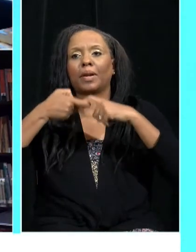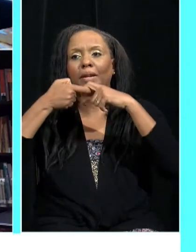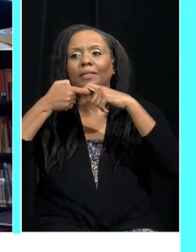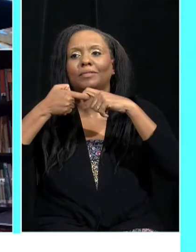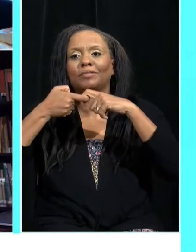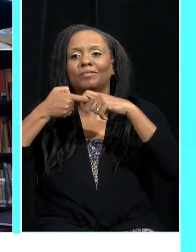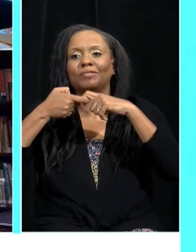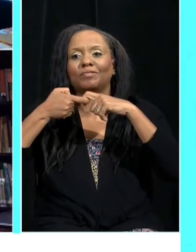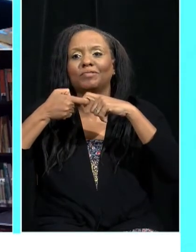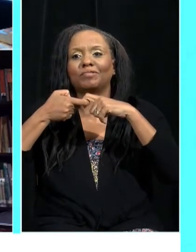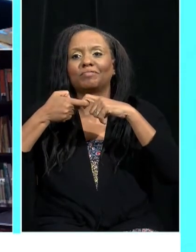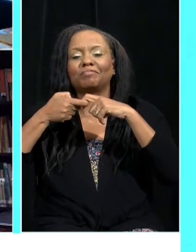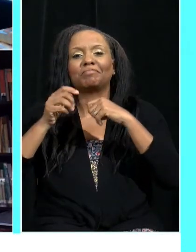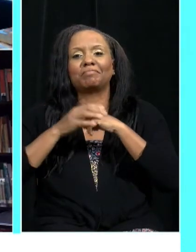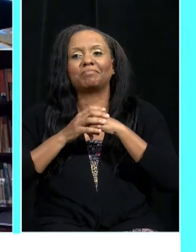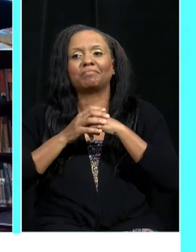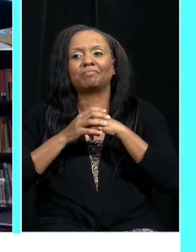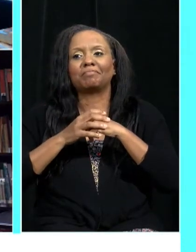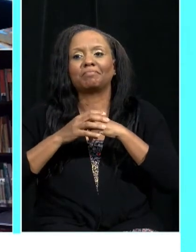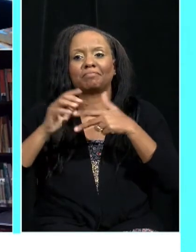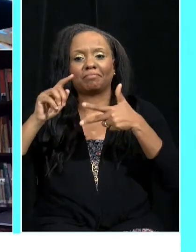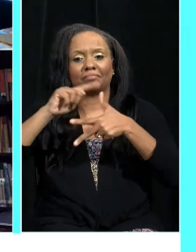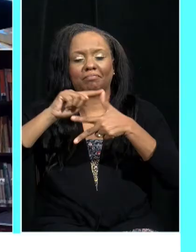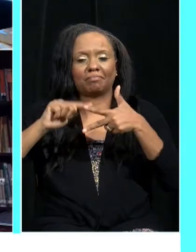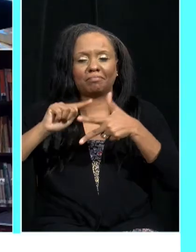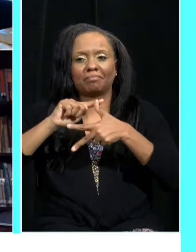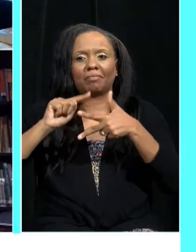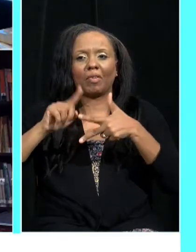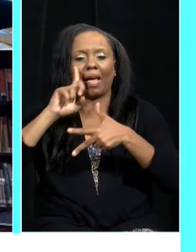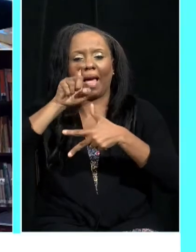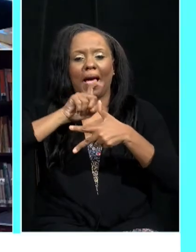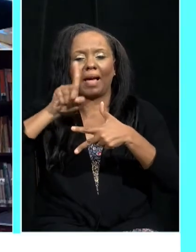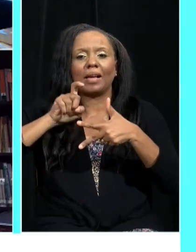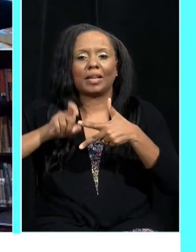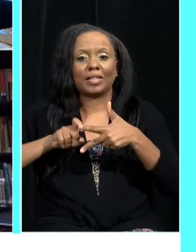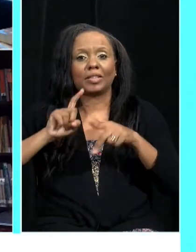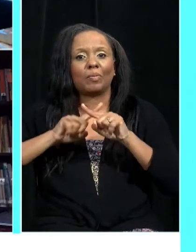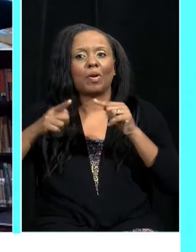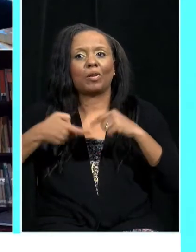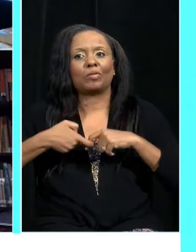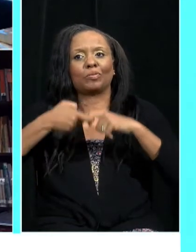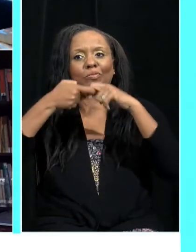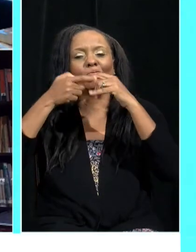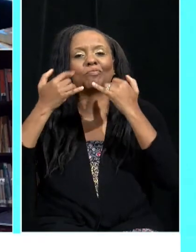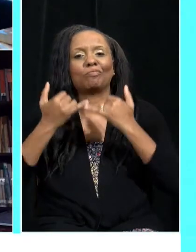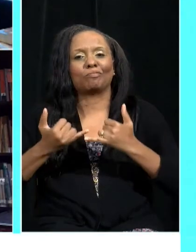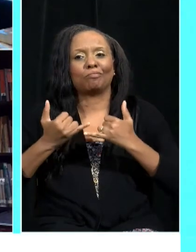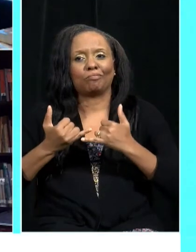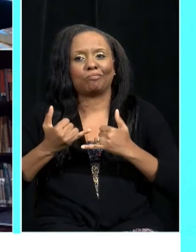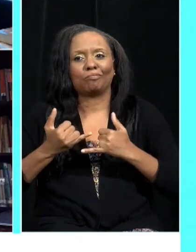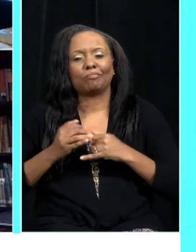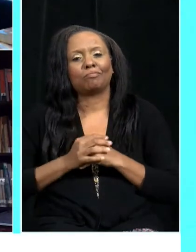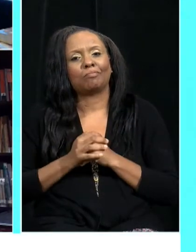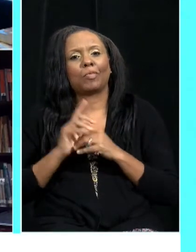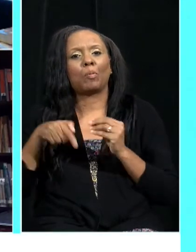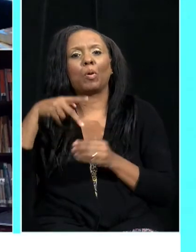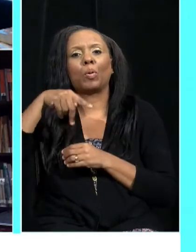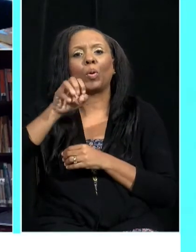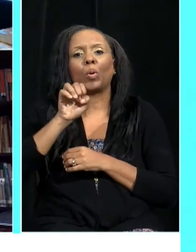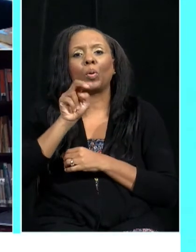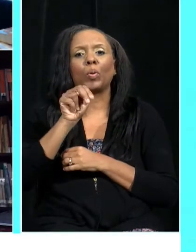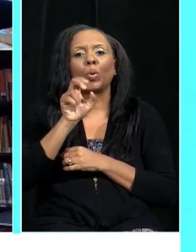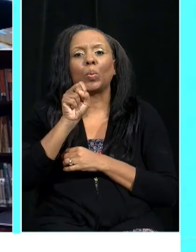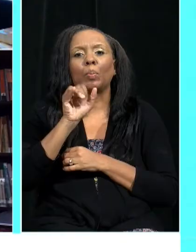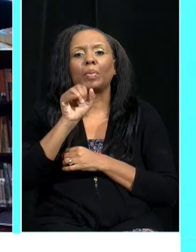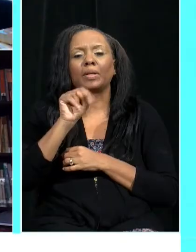back, Professor Marshall and Dr. Brathwaite, I'll come back to you to also get your thoughts on pensions and